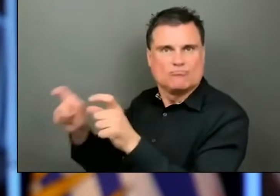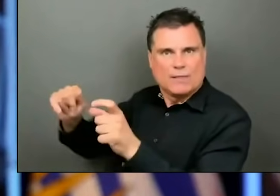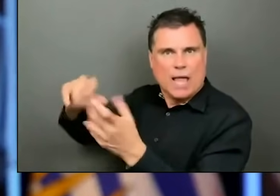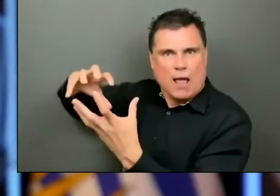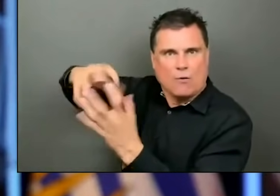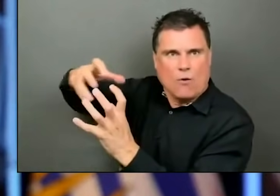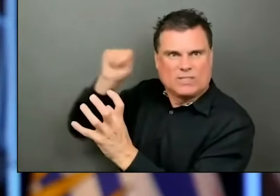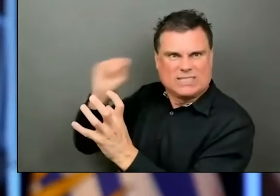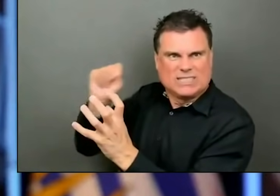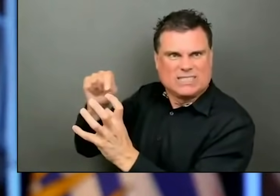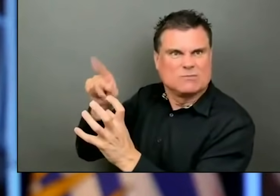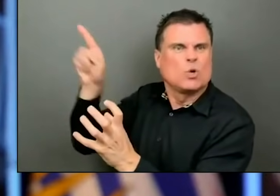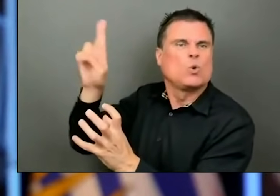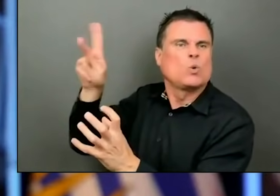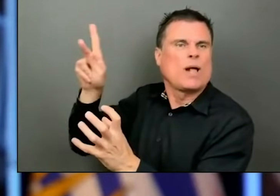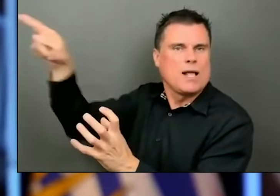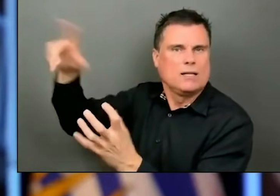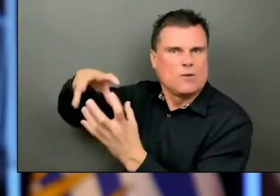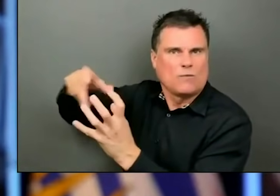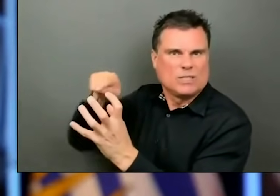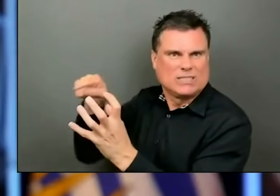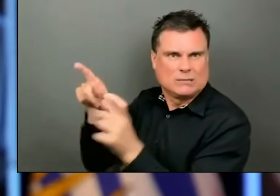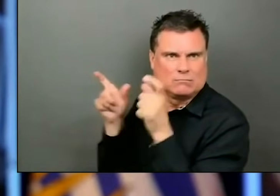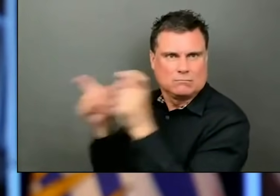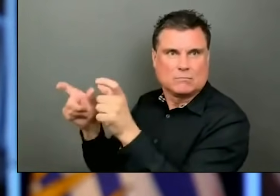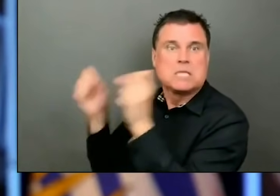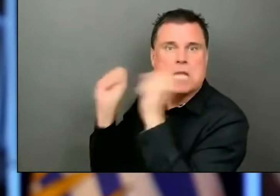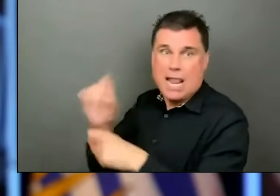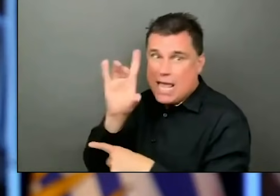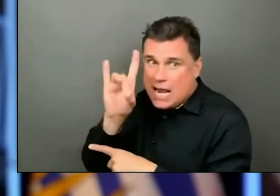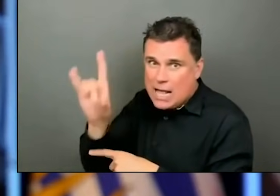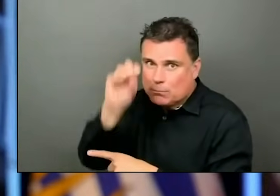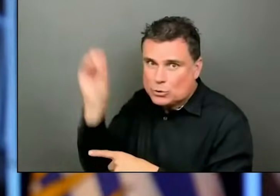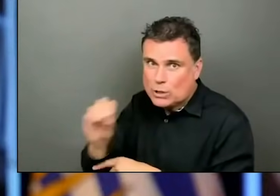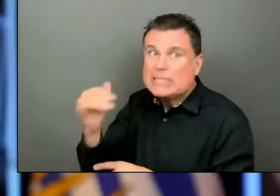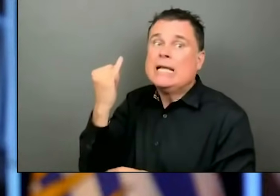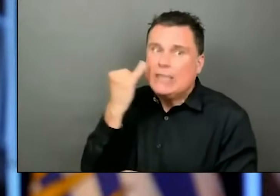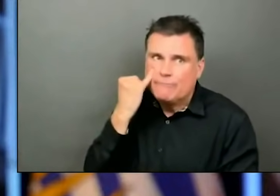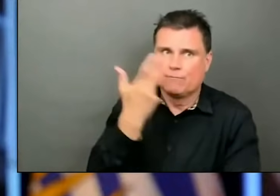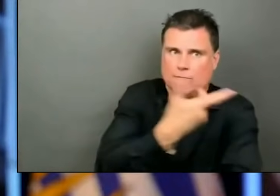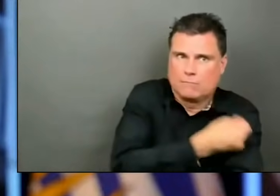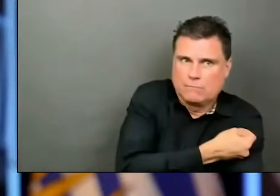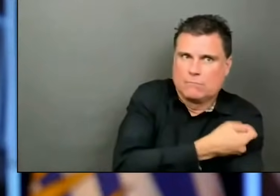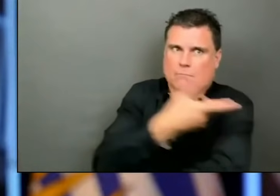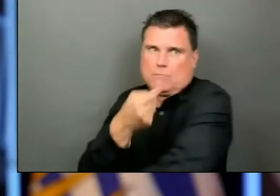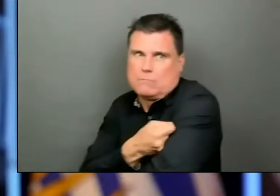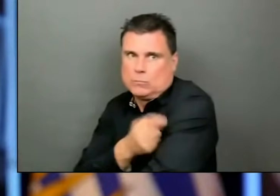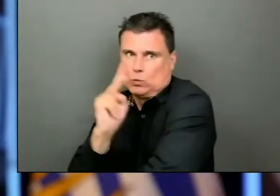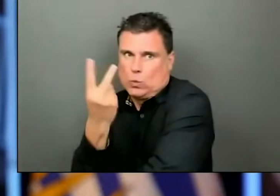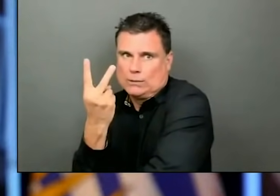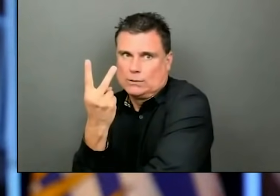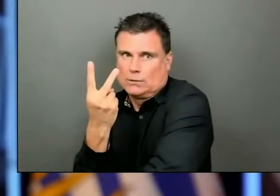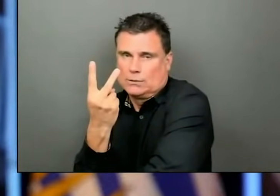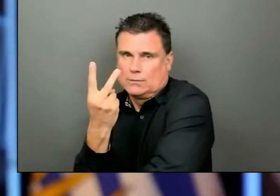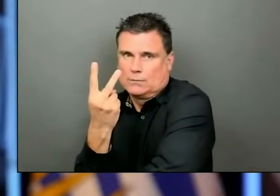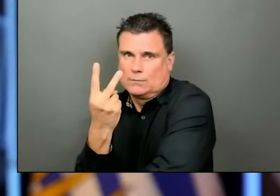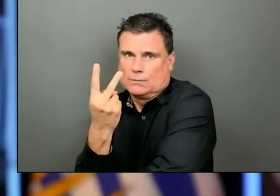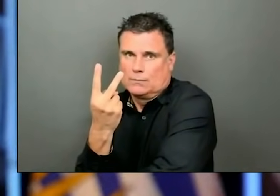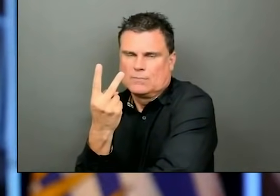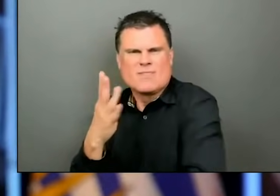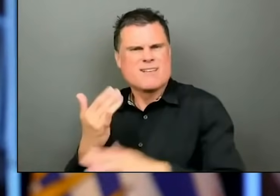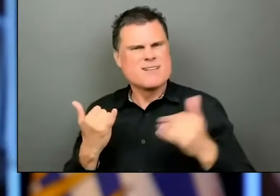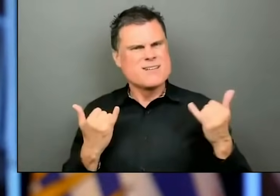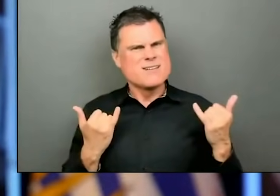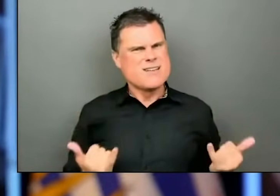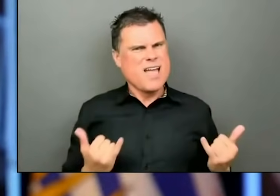variant, providing it's both doses, 2 doses. Given the low number of second doses here